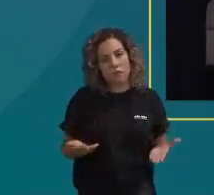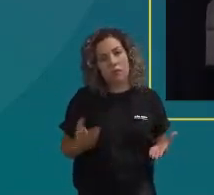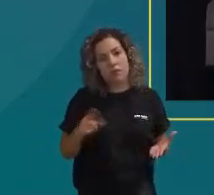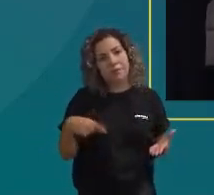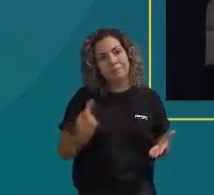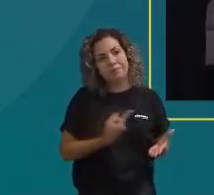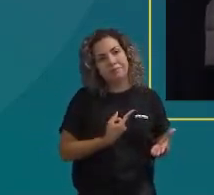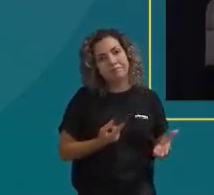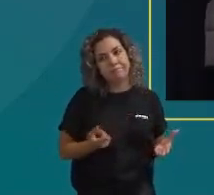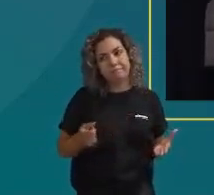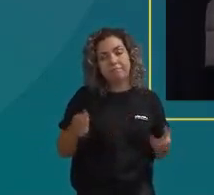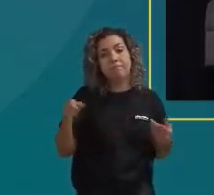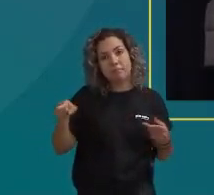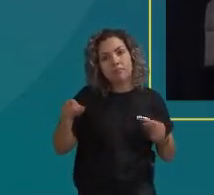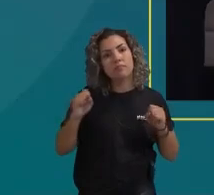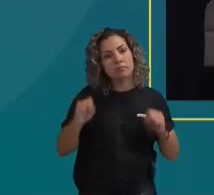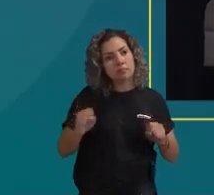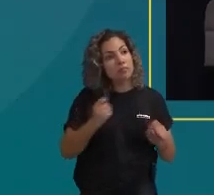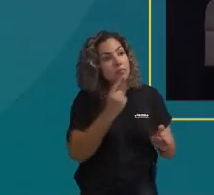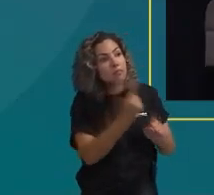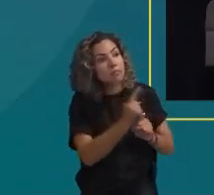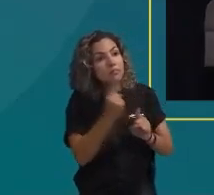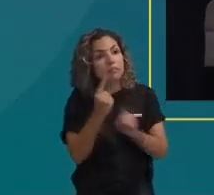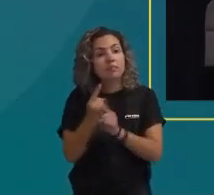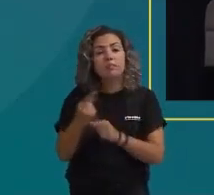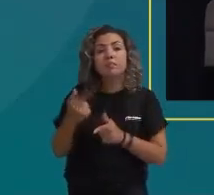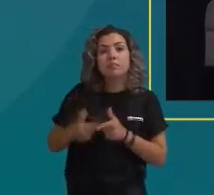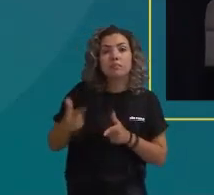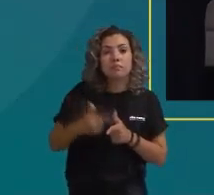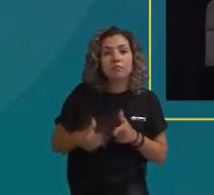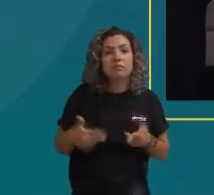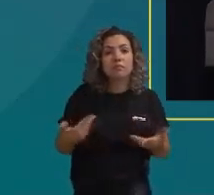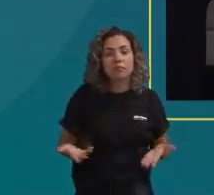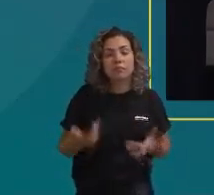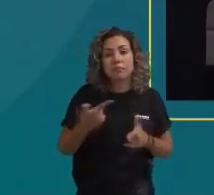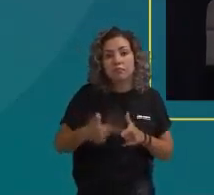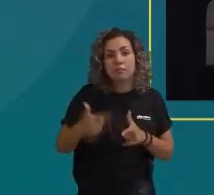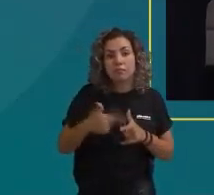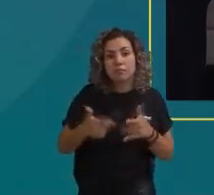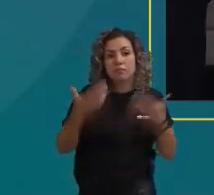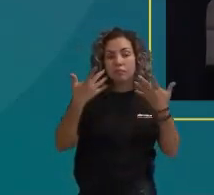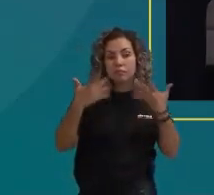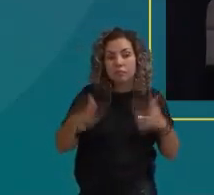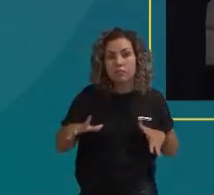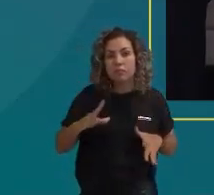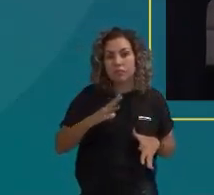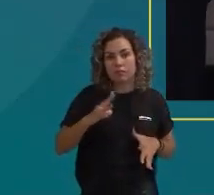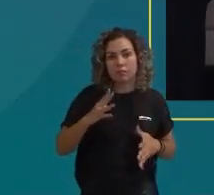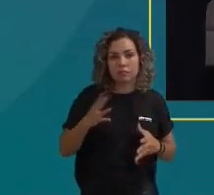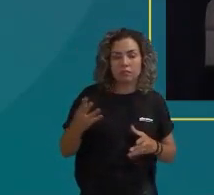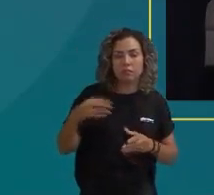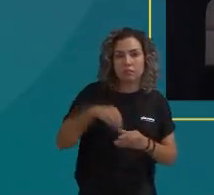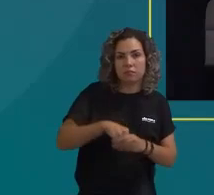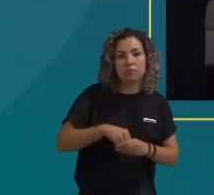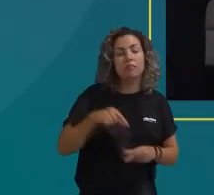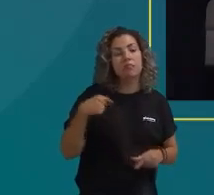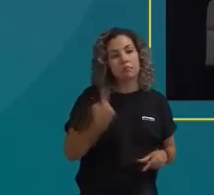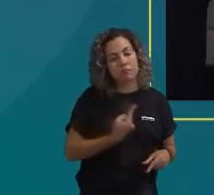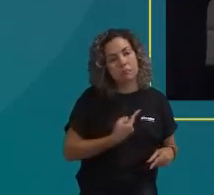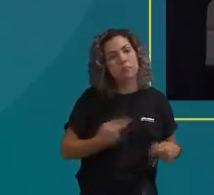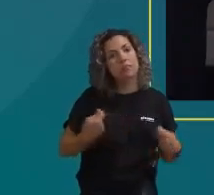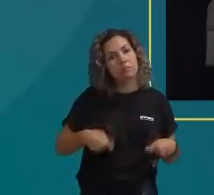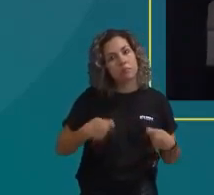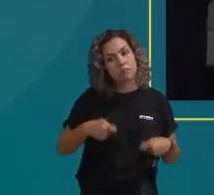problem inside the city, a natural problem inside the city. It can be urban flooding, it can be waste management, it can